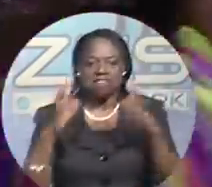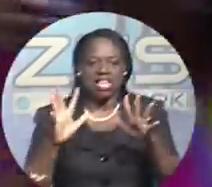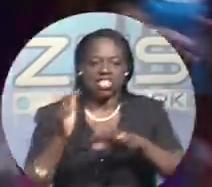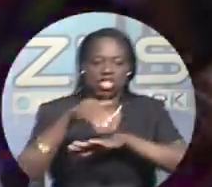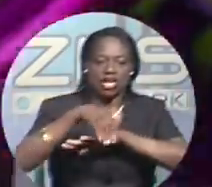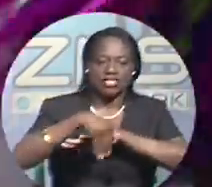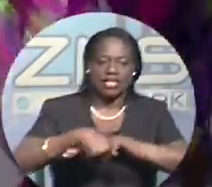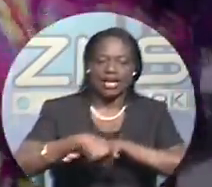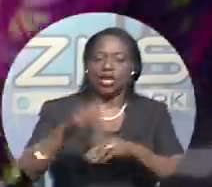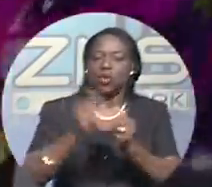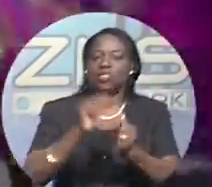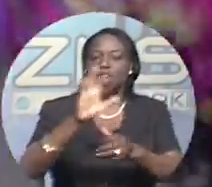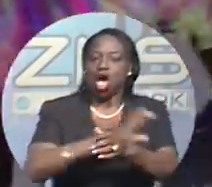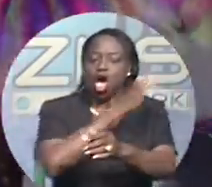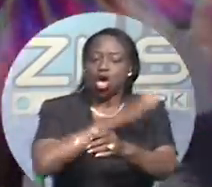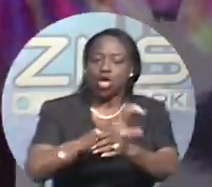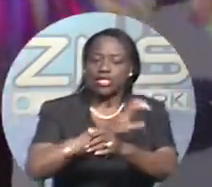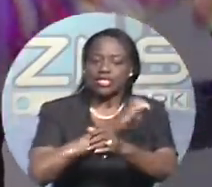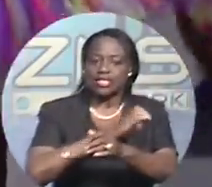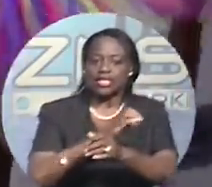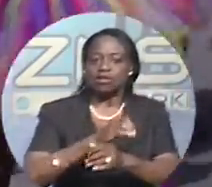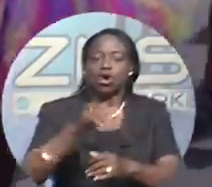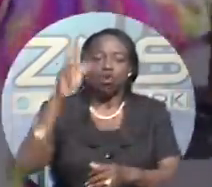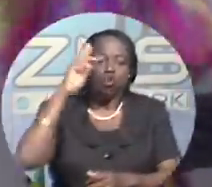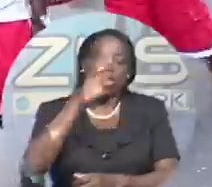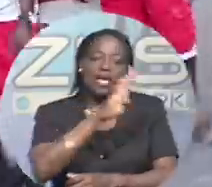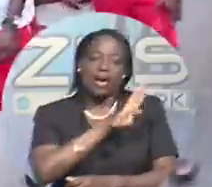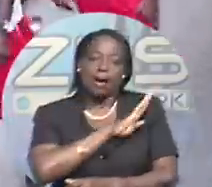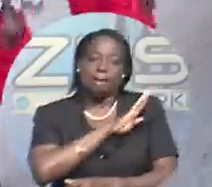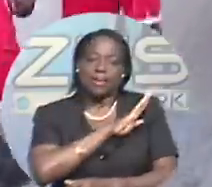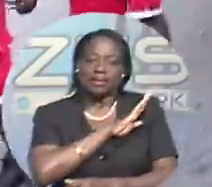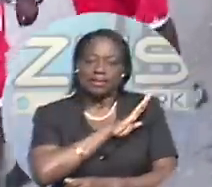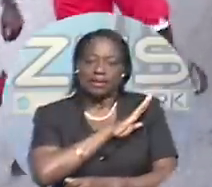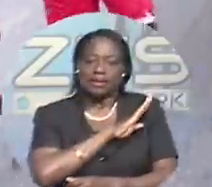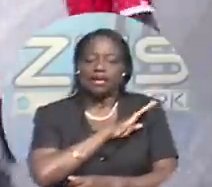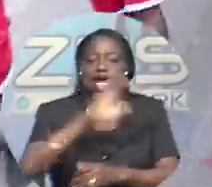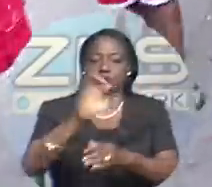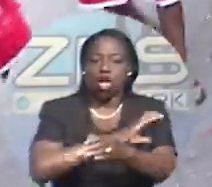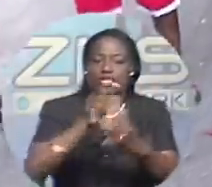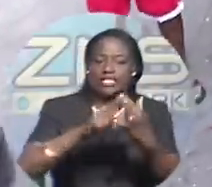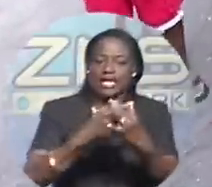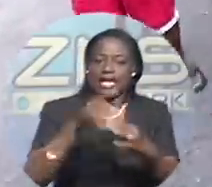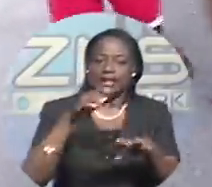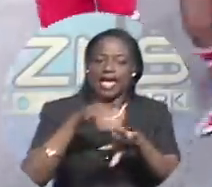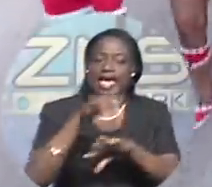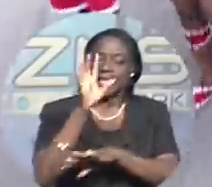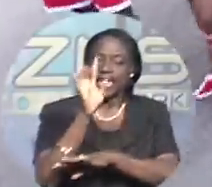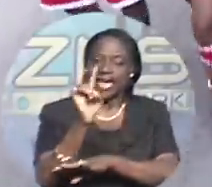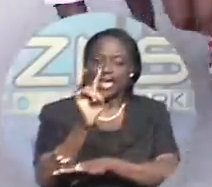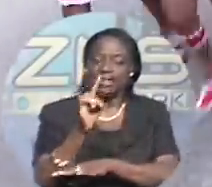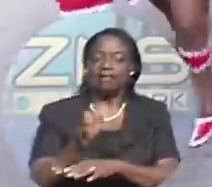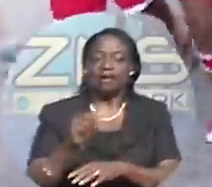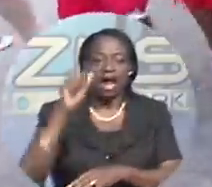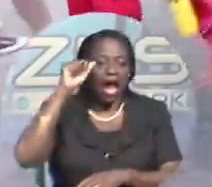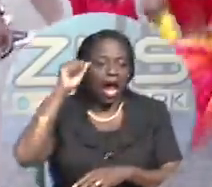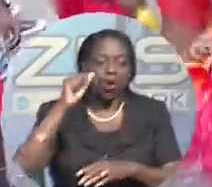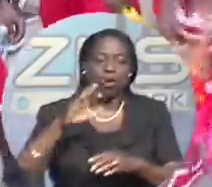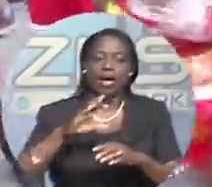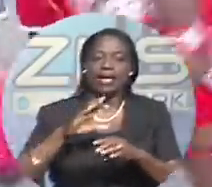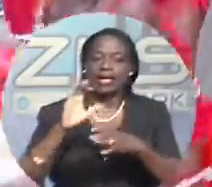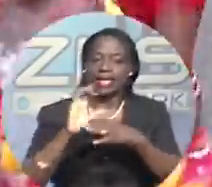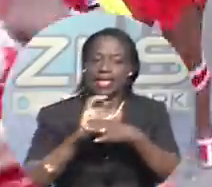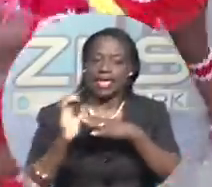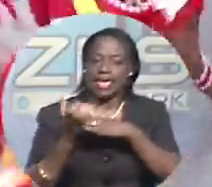finale concert featuring Bahamian legend Ronnie Butler. The concert begins at 8 p.m. on Arawaki. Siaska